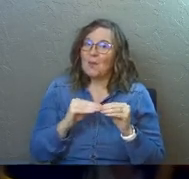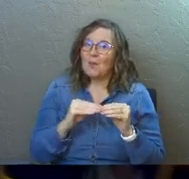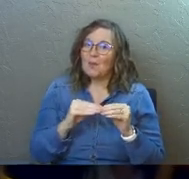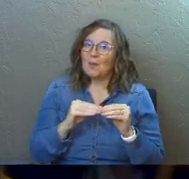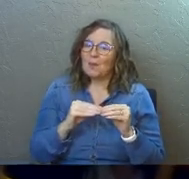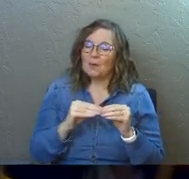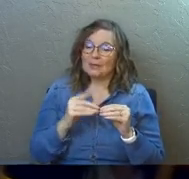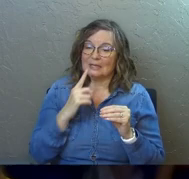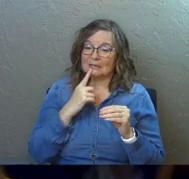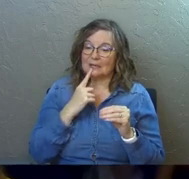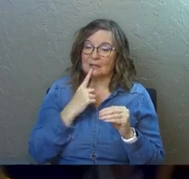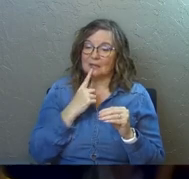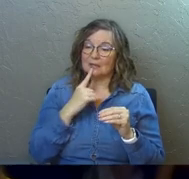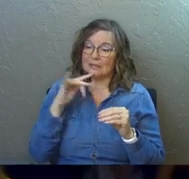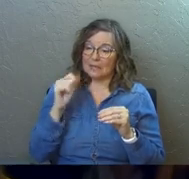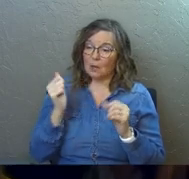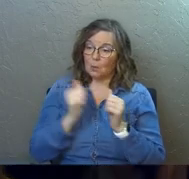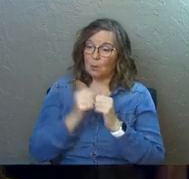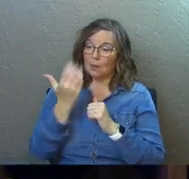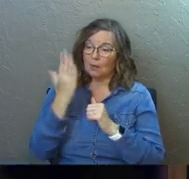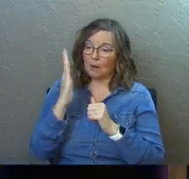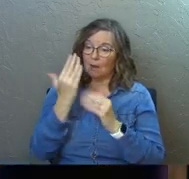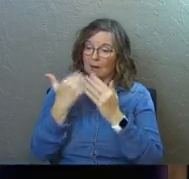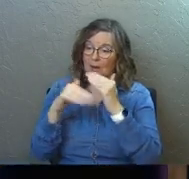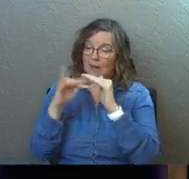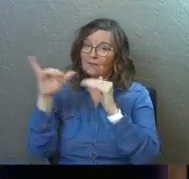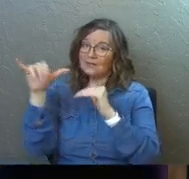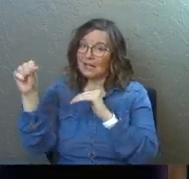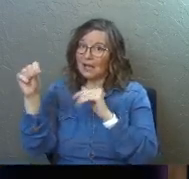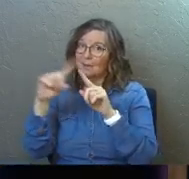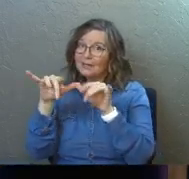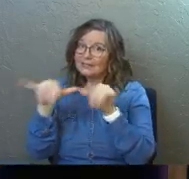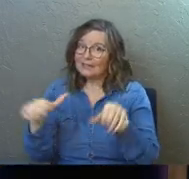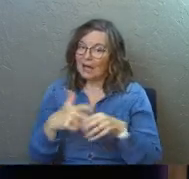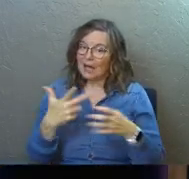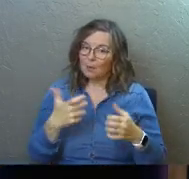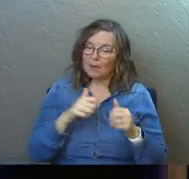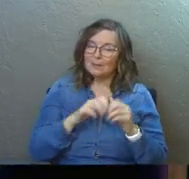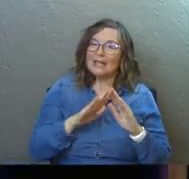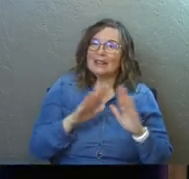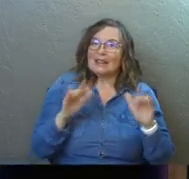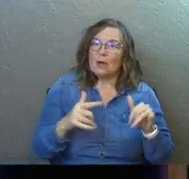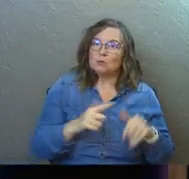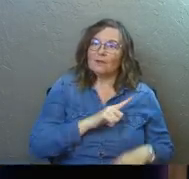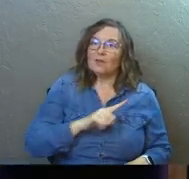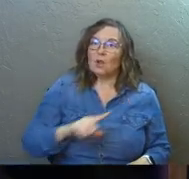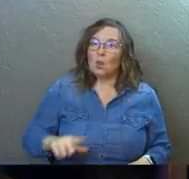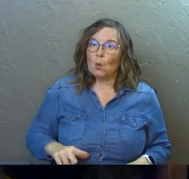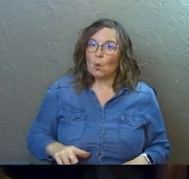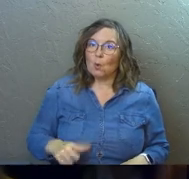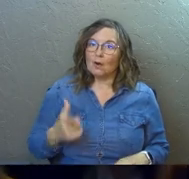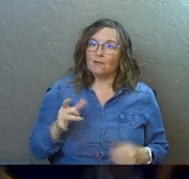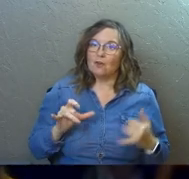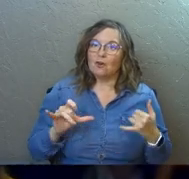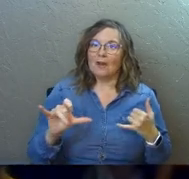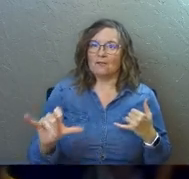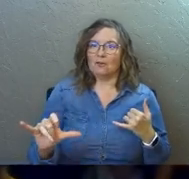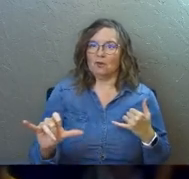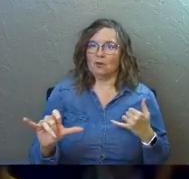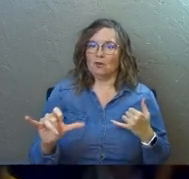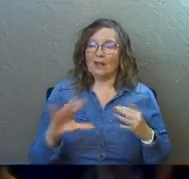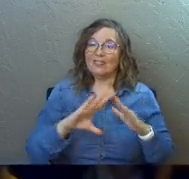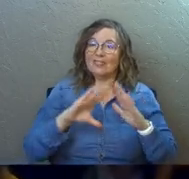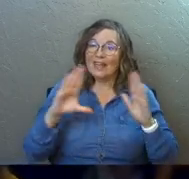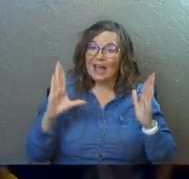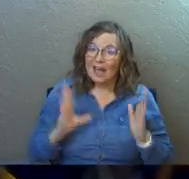Because he's not just saying, I'm going to be with God in heaven. He's saying, I want to be in the house of the Lord forever.